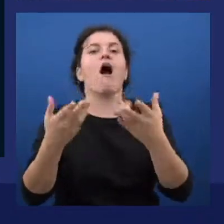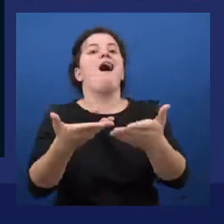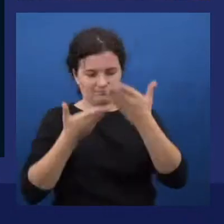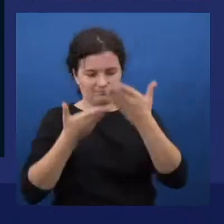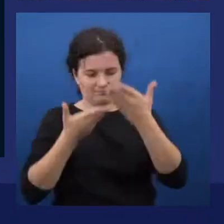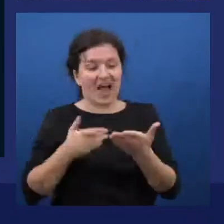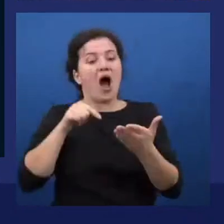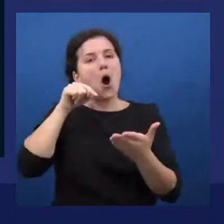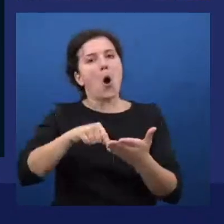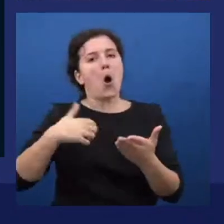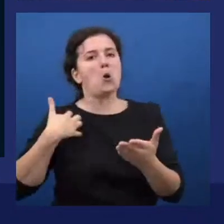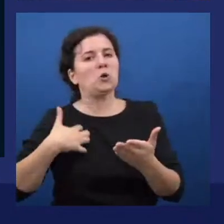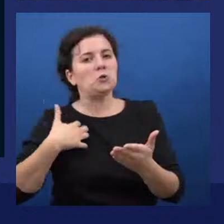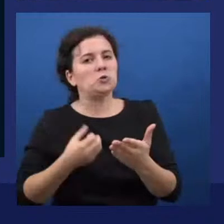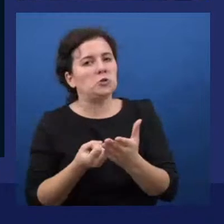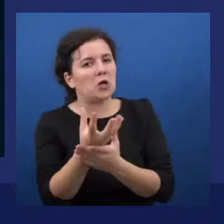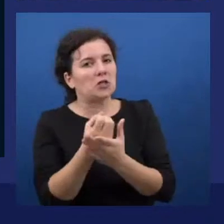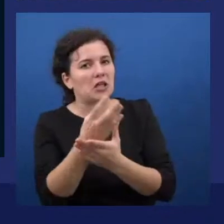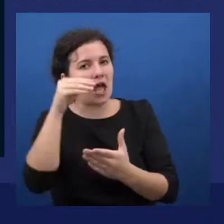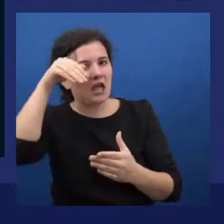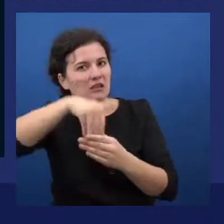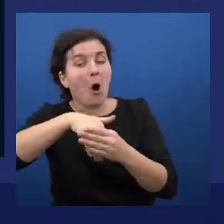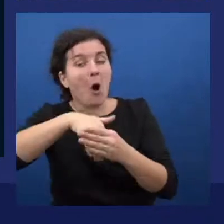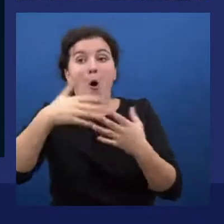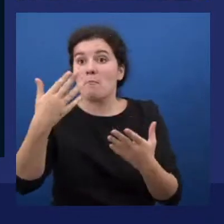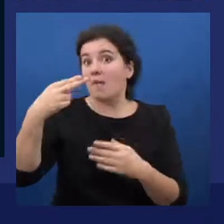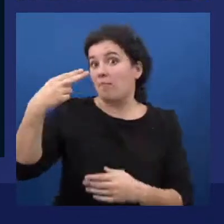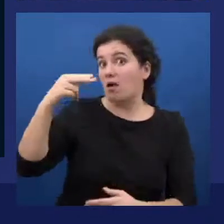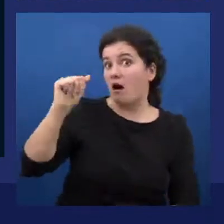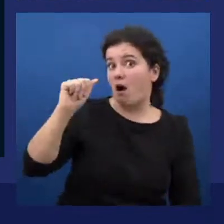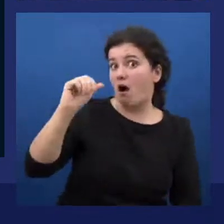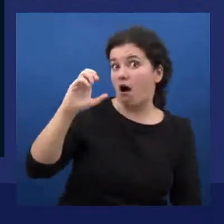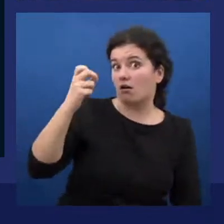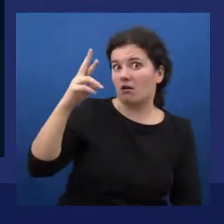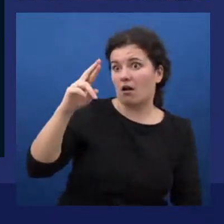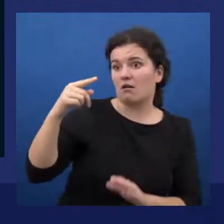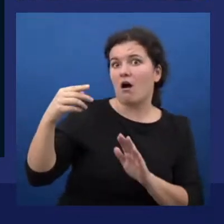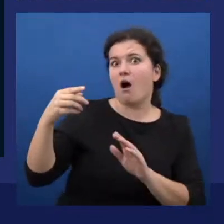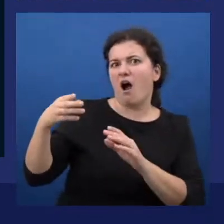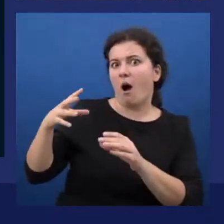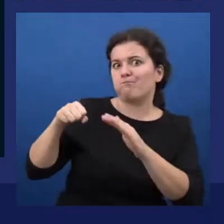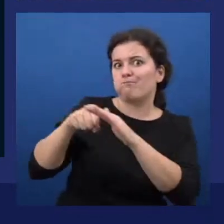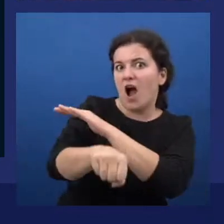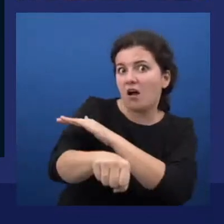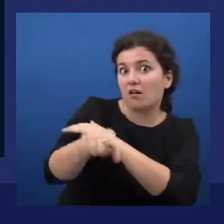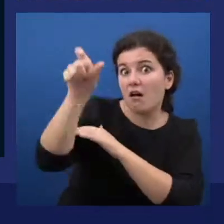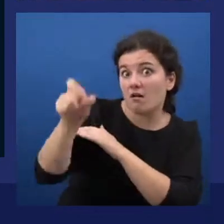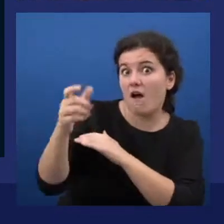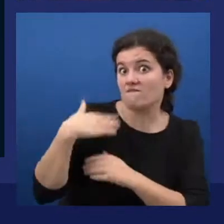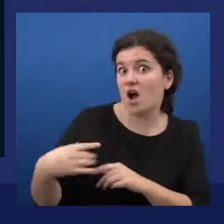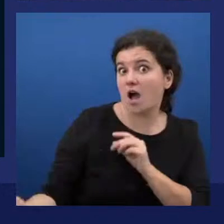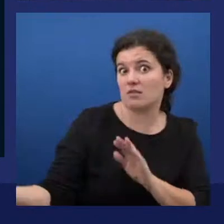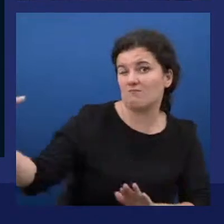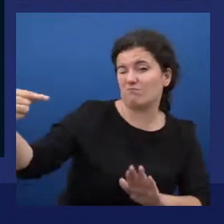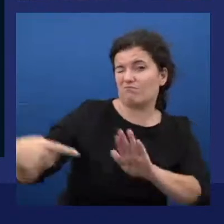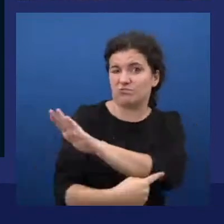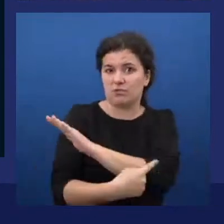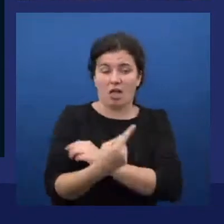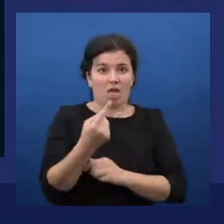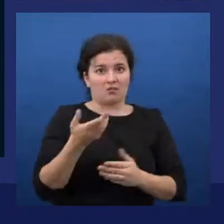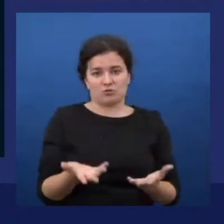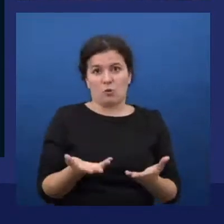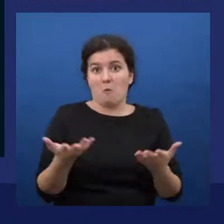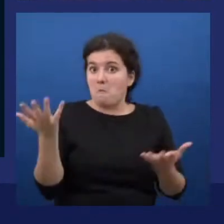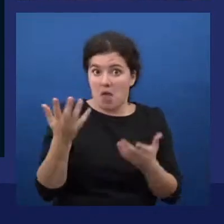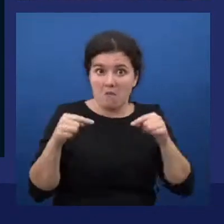probably maybe a hacker trying to break in or something like that? Yeah, it's totally up to you. If your